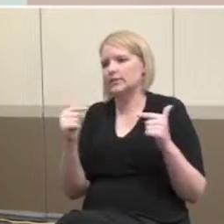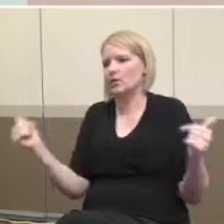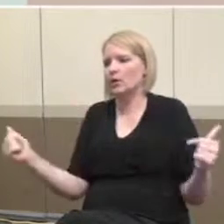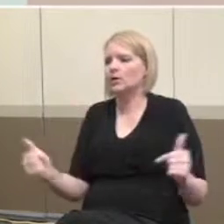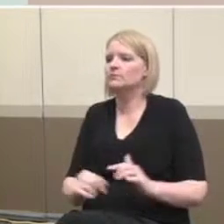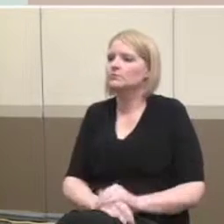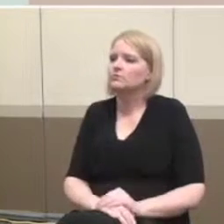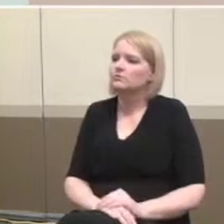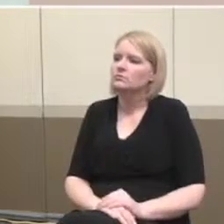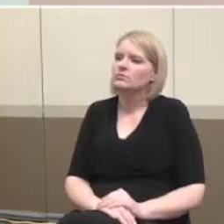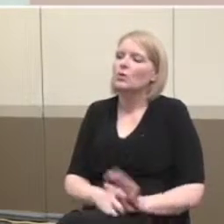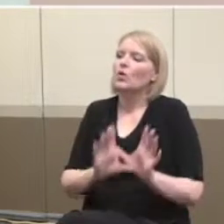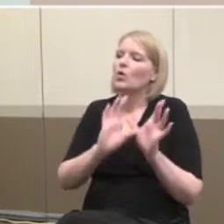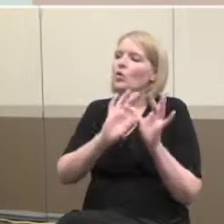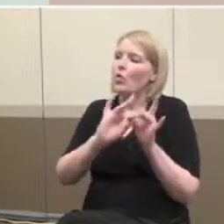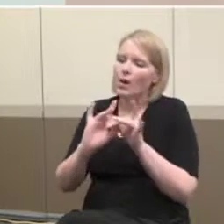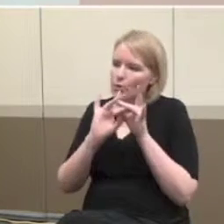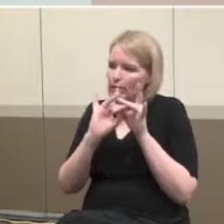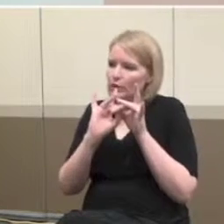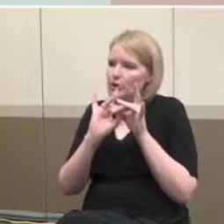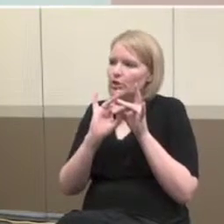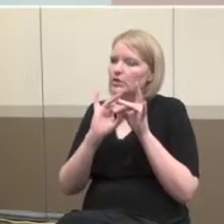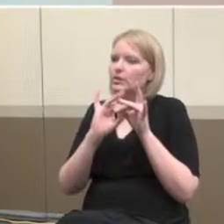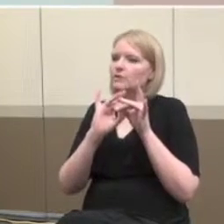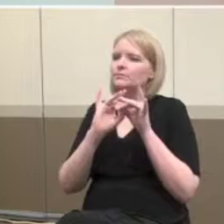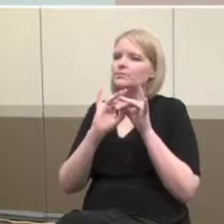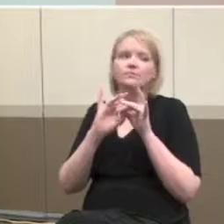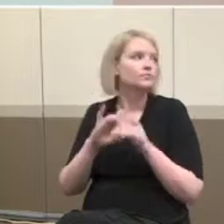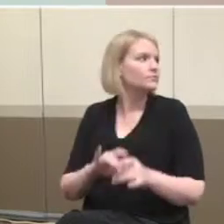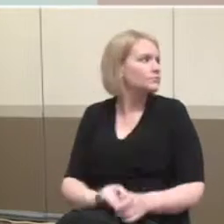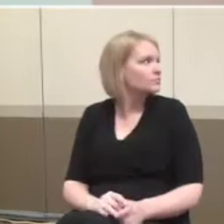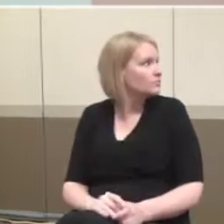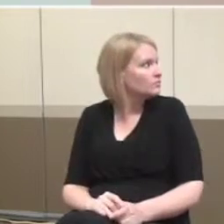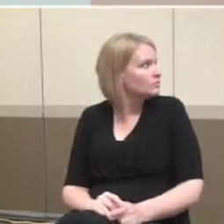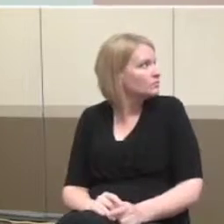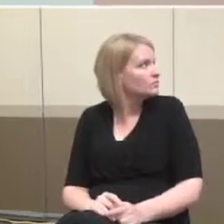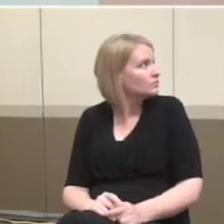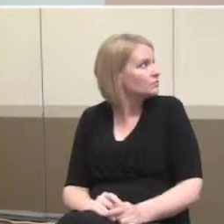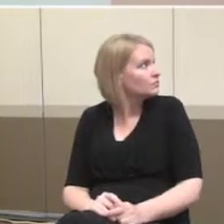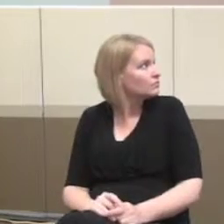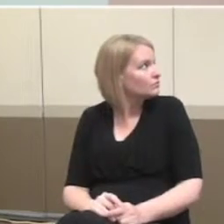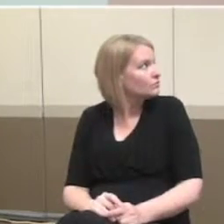etc. Cooperation. I think I've kind of talked about a lot of that.